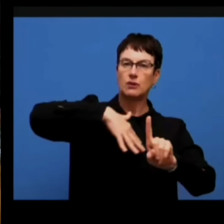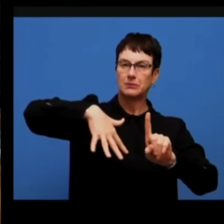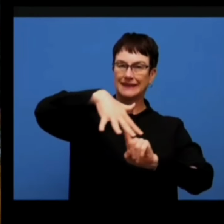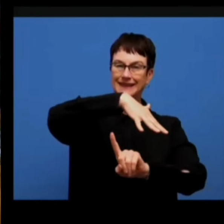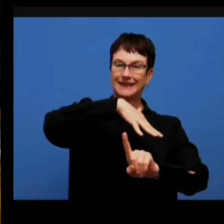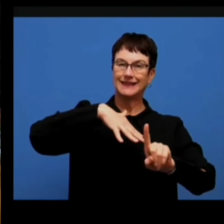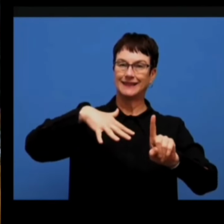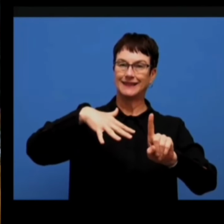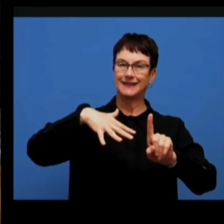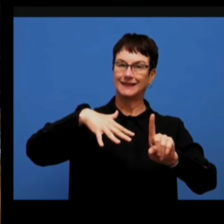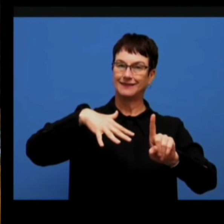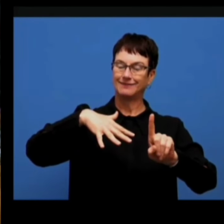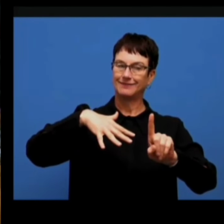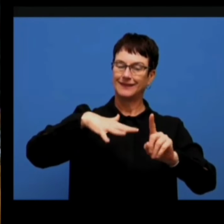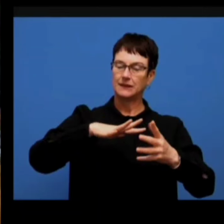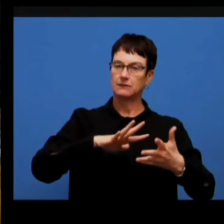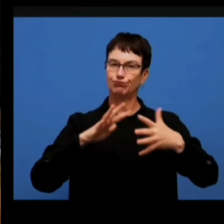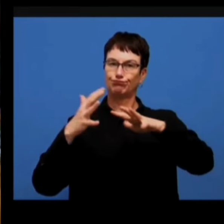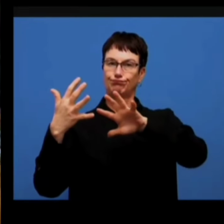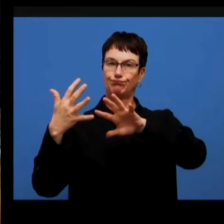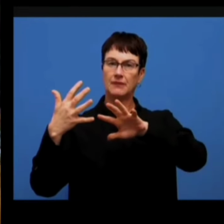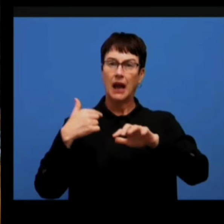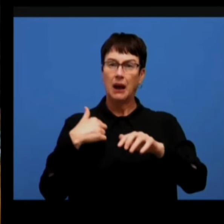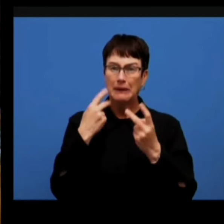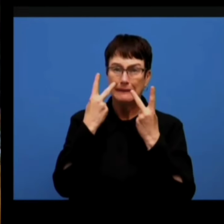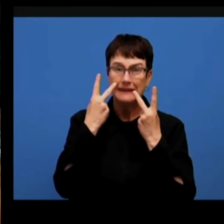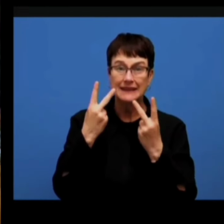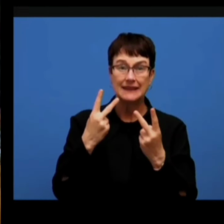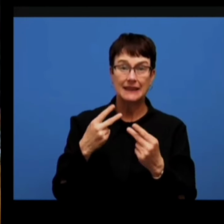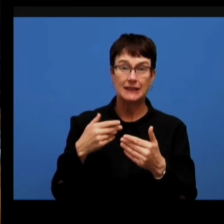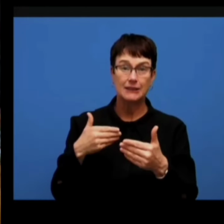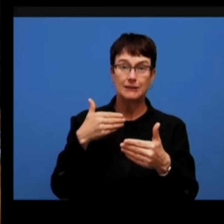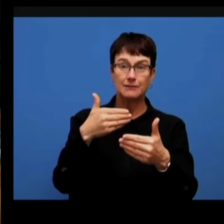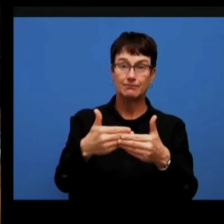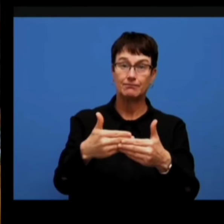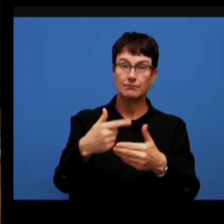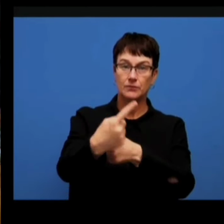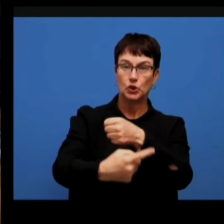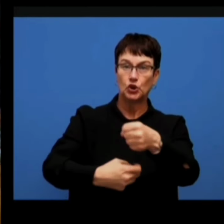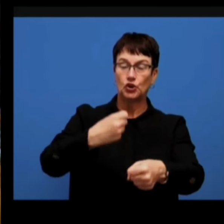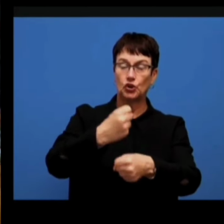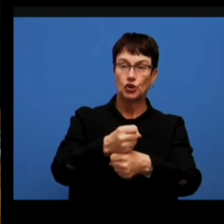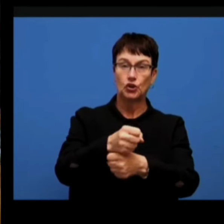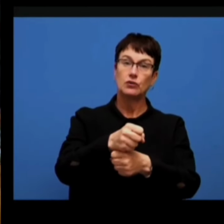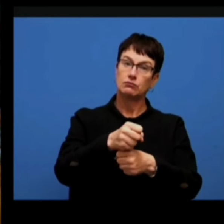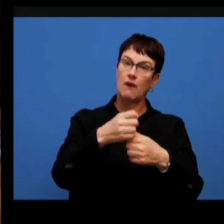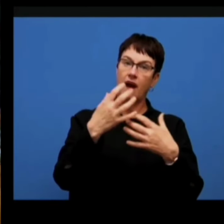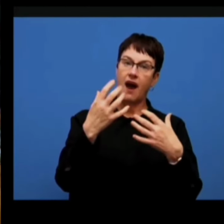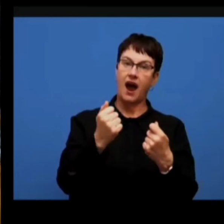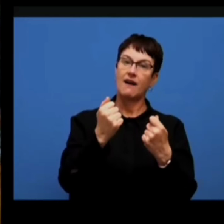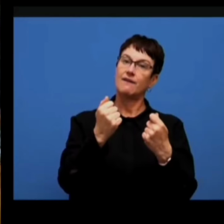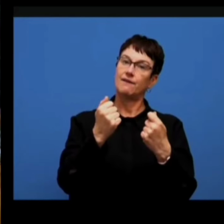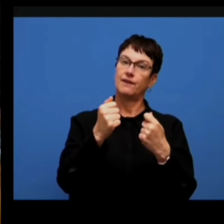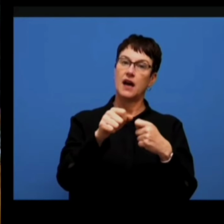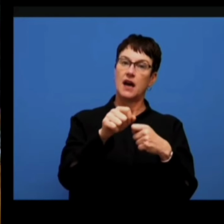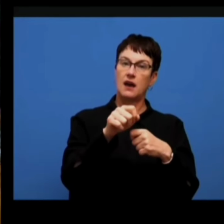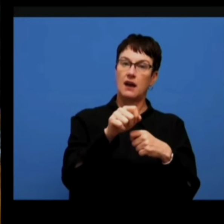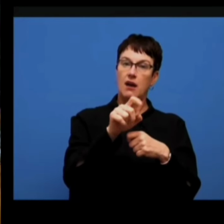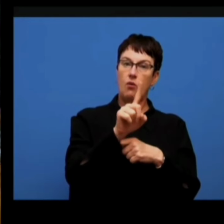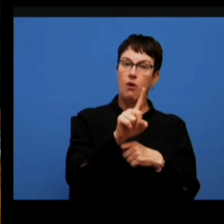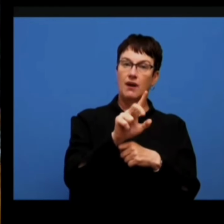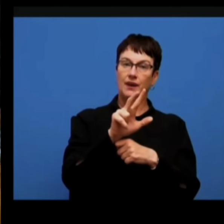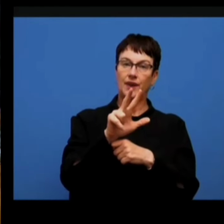elders feel that the world has not lived up to the spirit of this important